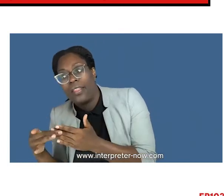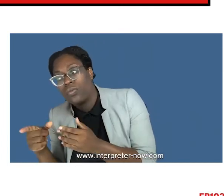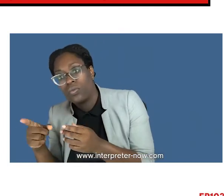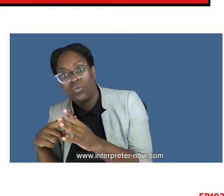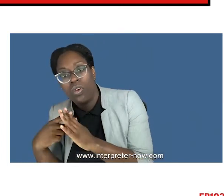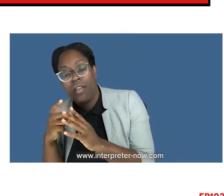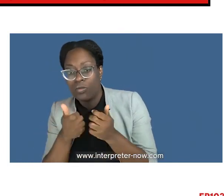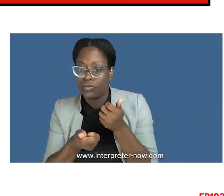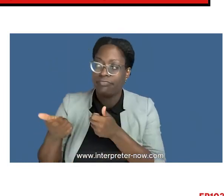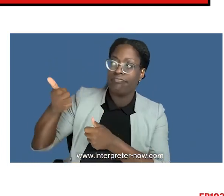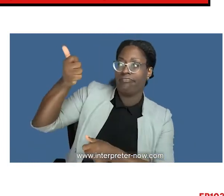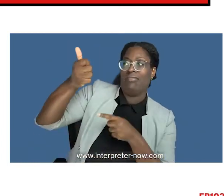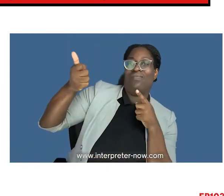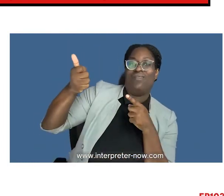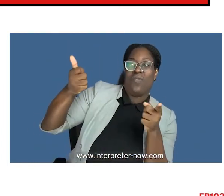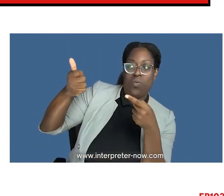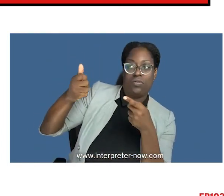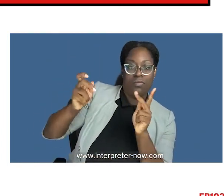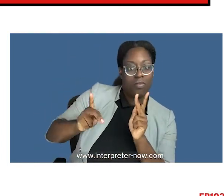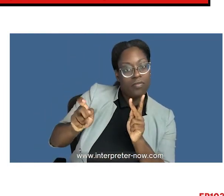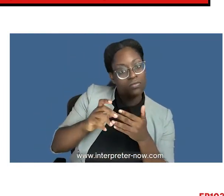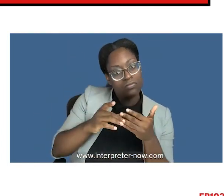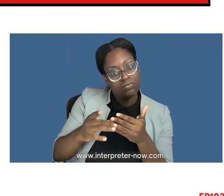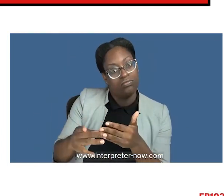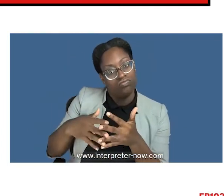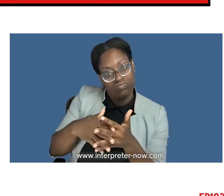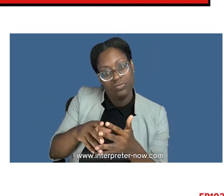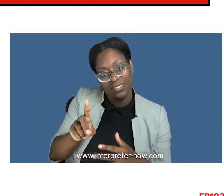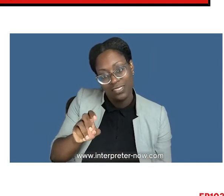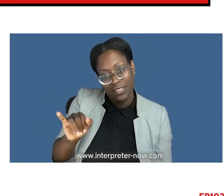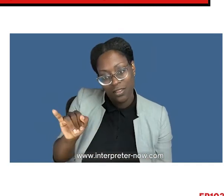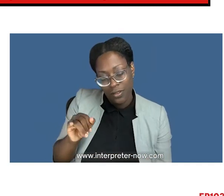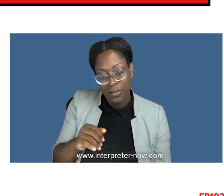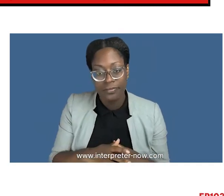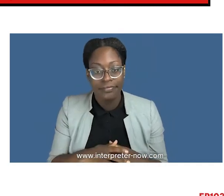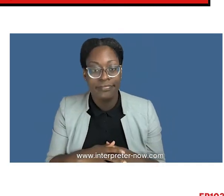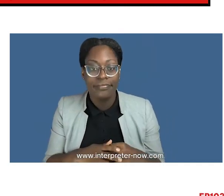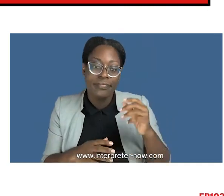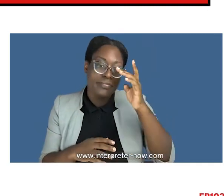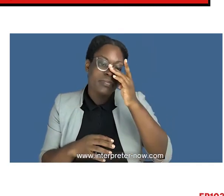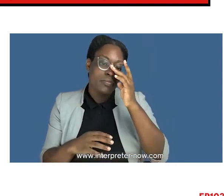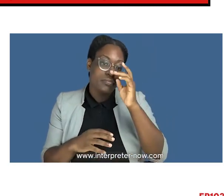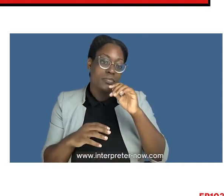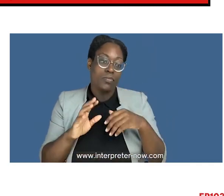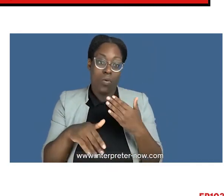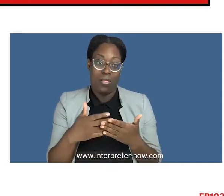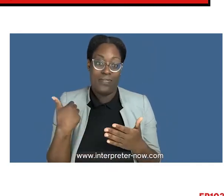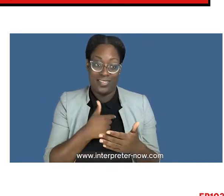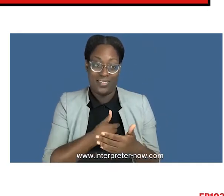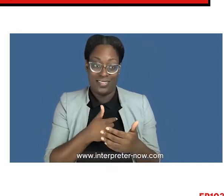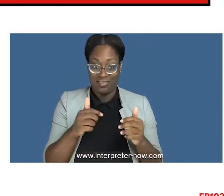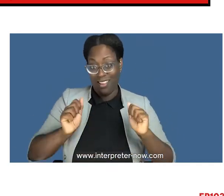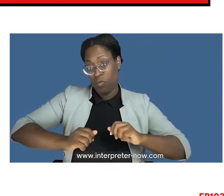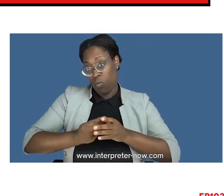to not just show as a priority, but develop goals around it, develop accountability around it, work on it as the